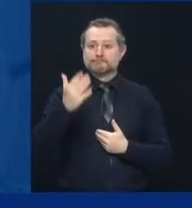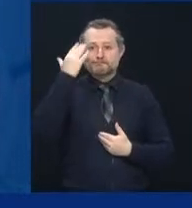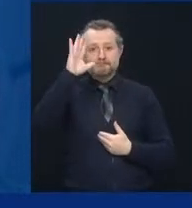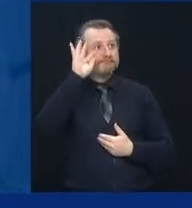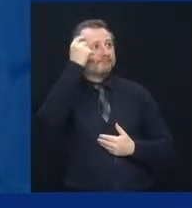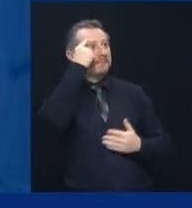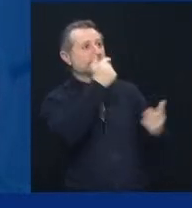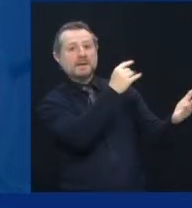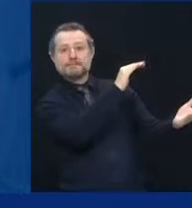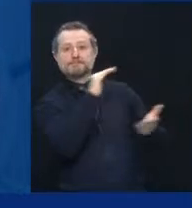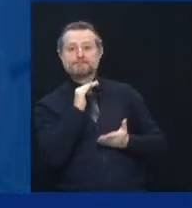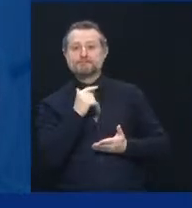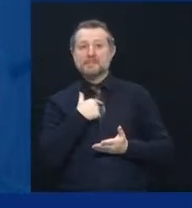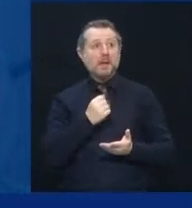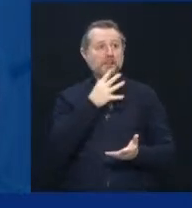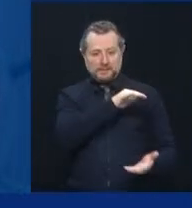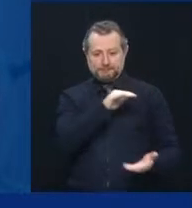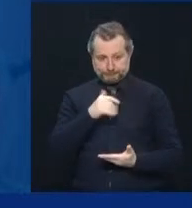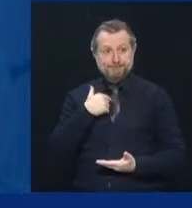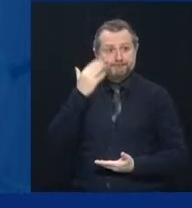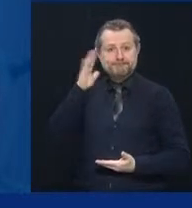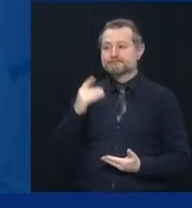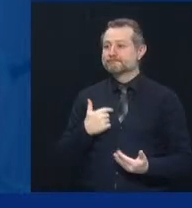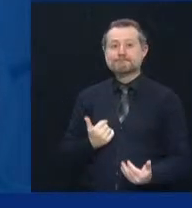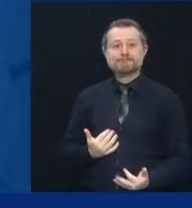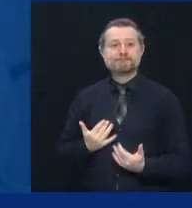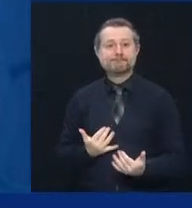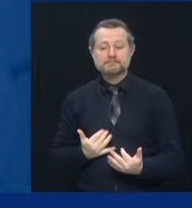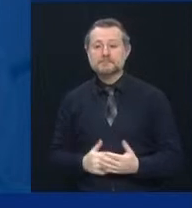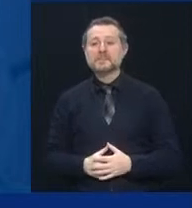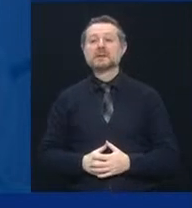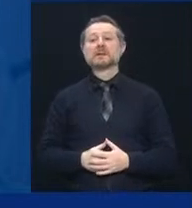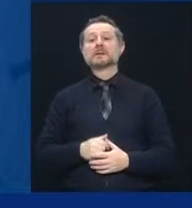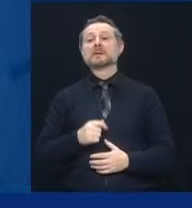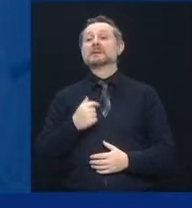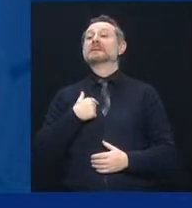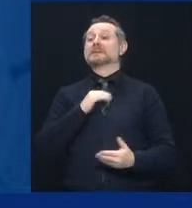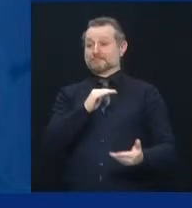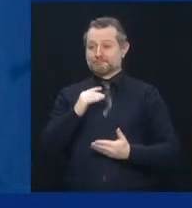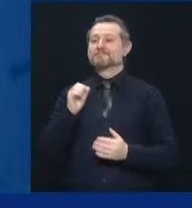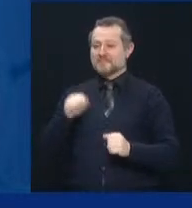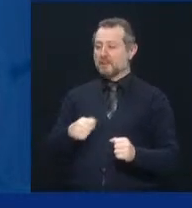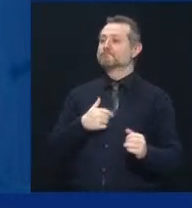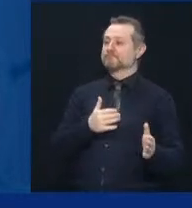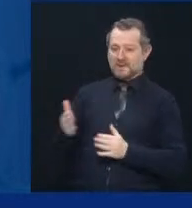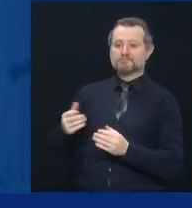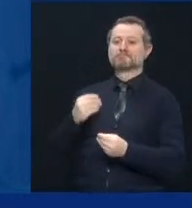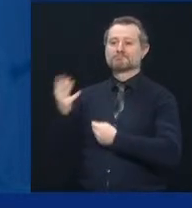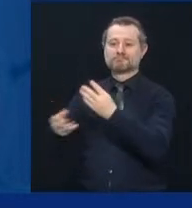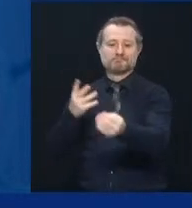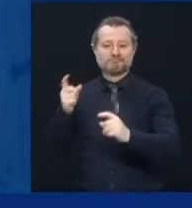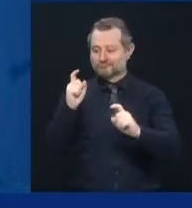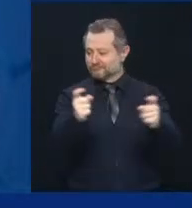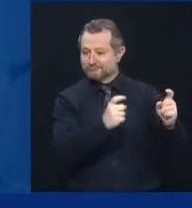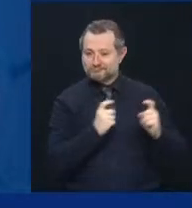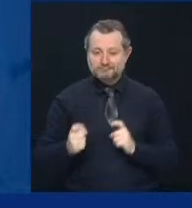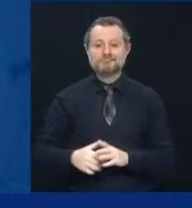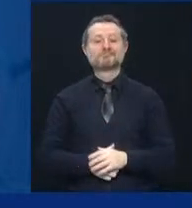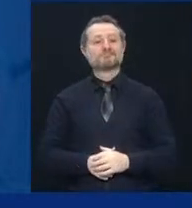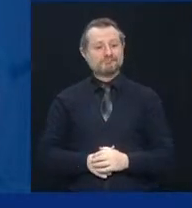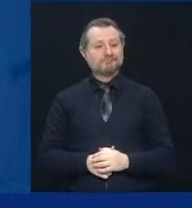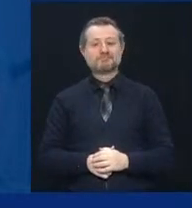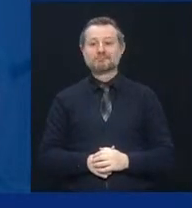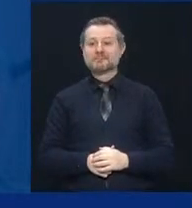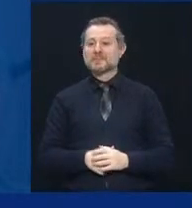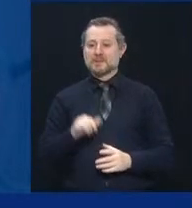number of doses, and then plan the distribution. And that's very start